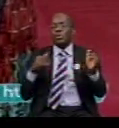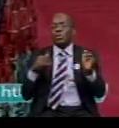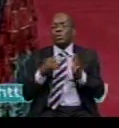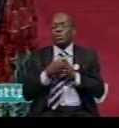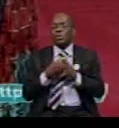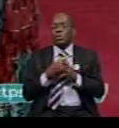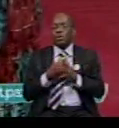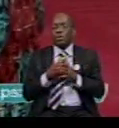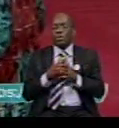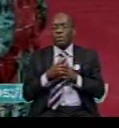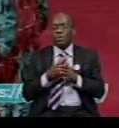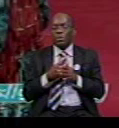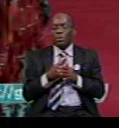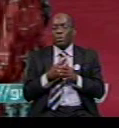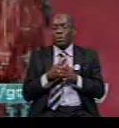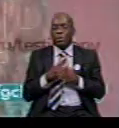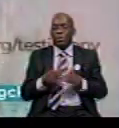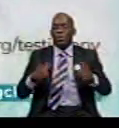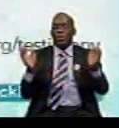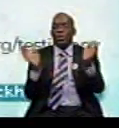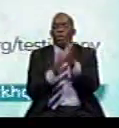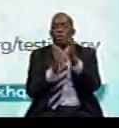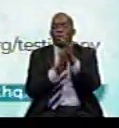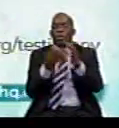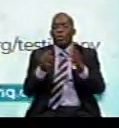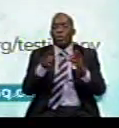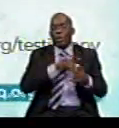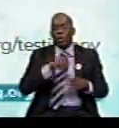it, please. Praise the Lord. Online.